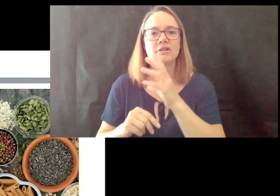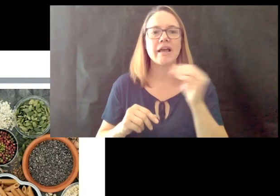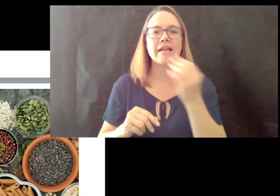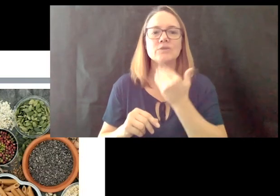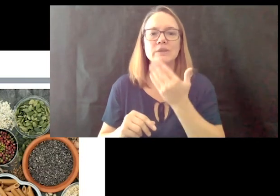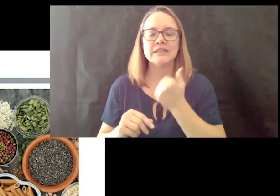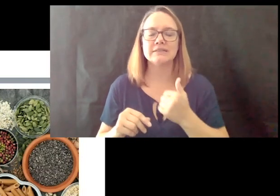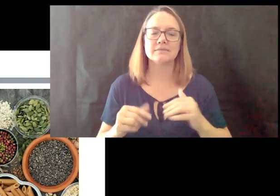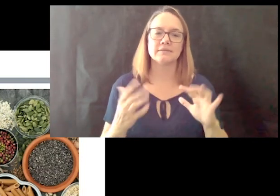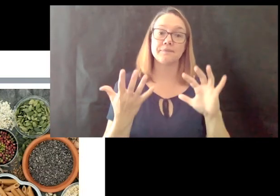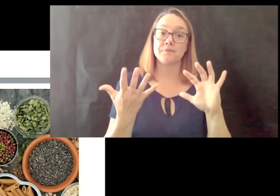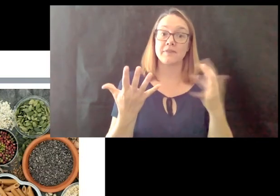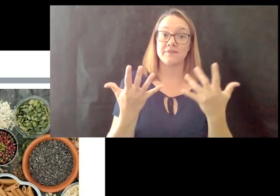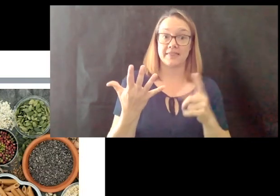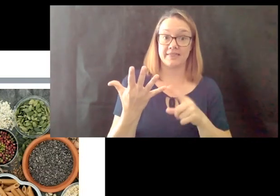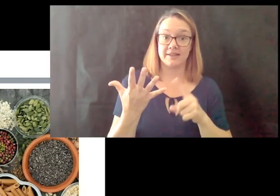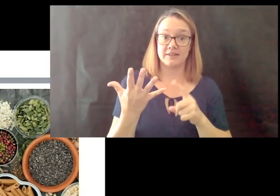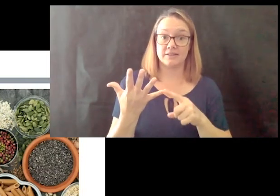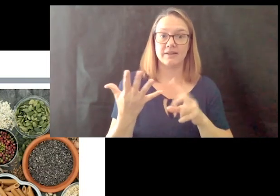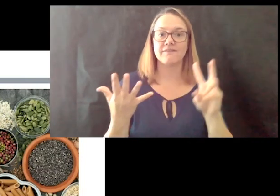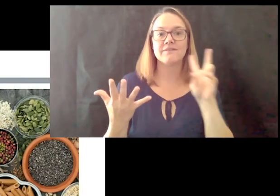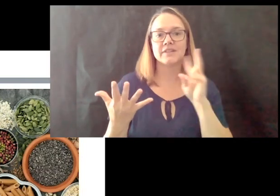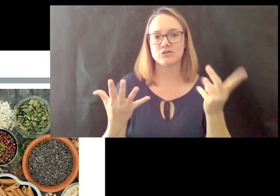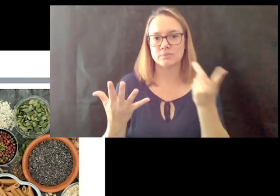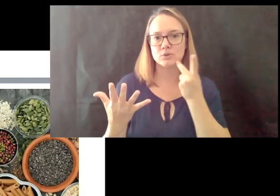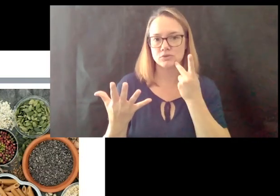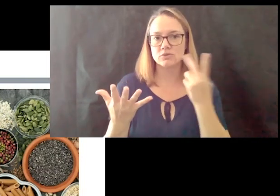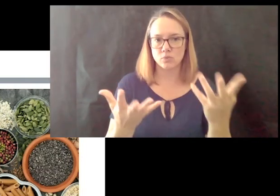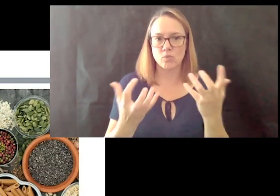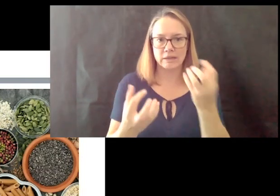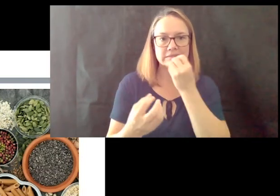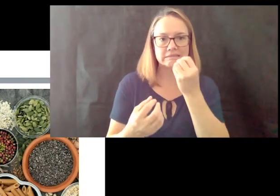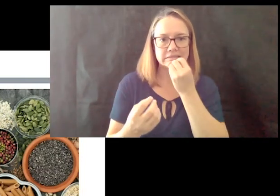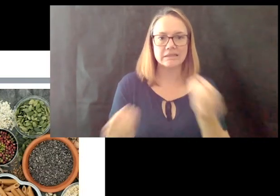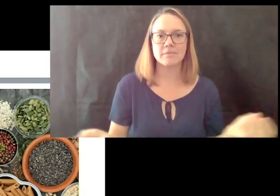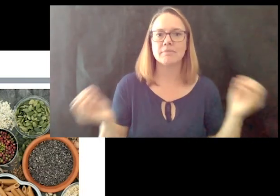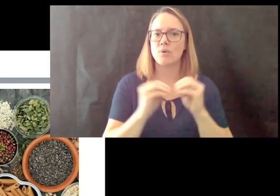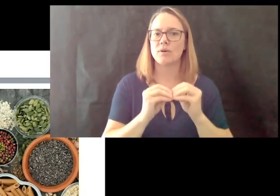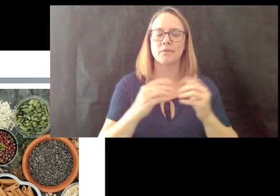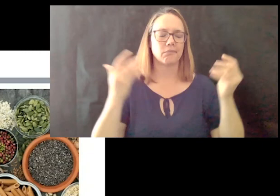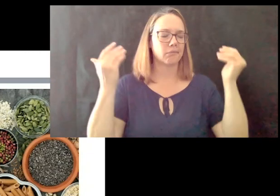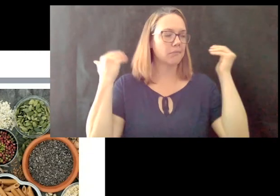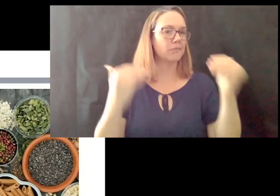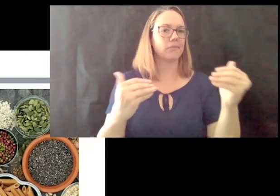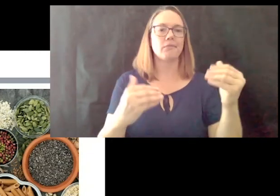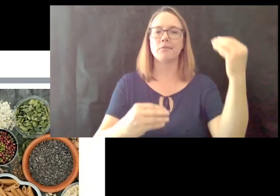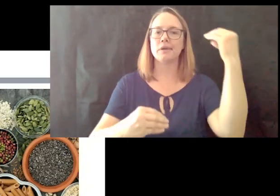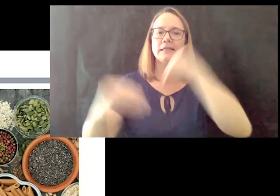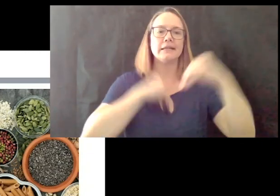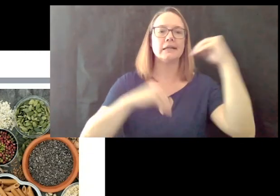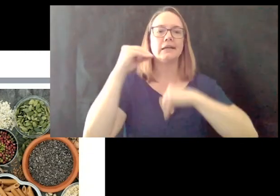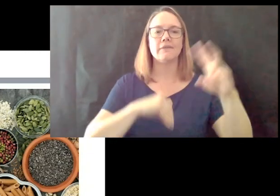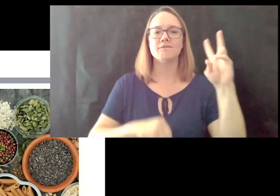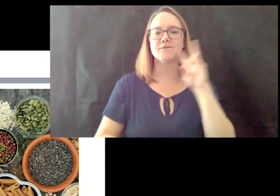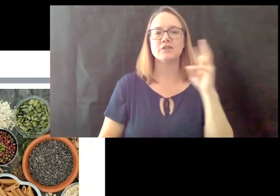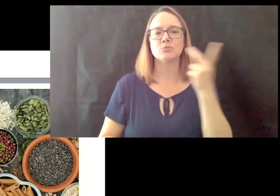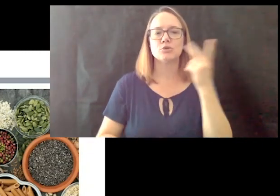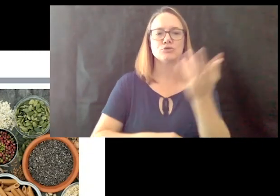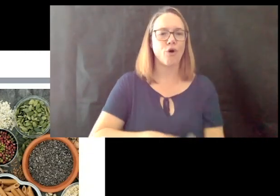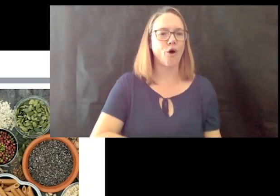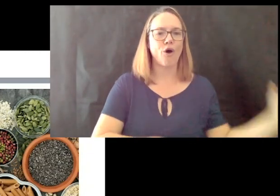sweetness. The fifth one here on the list is going to be vegetables. You can go to town on vegetables all day.